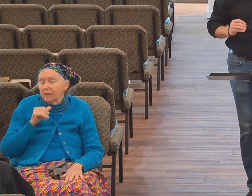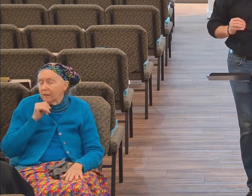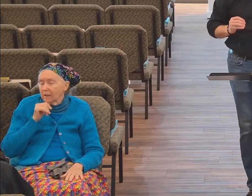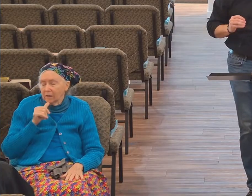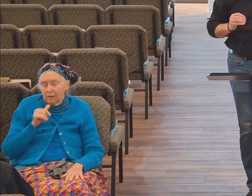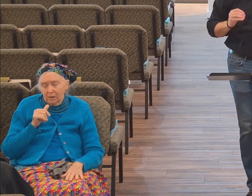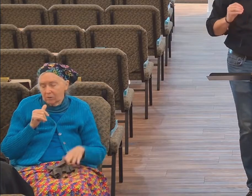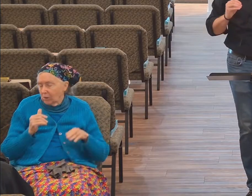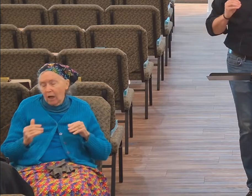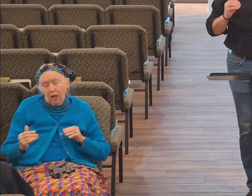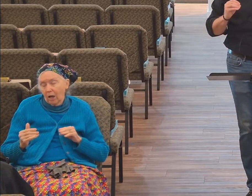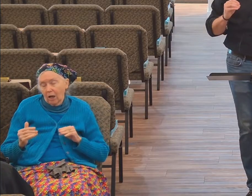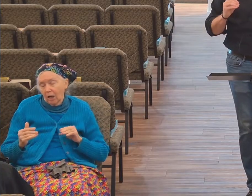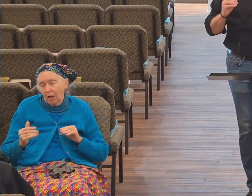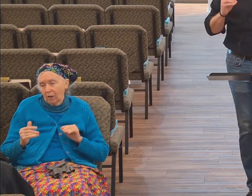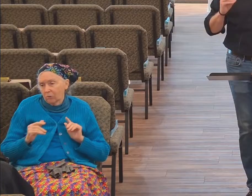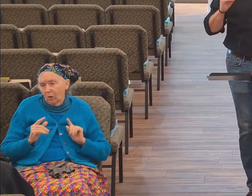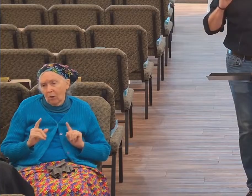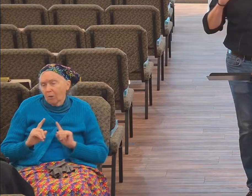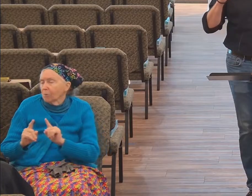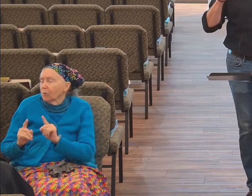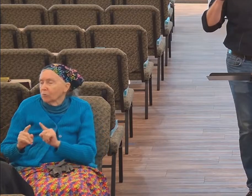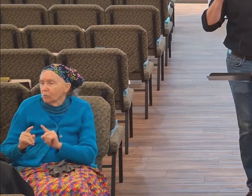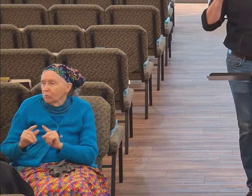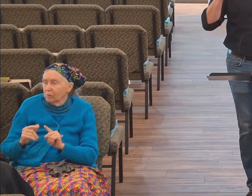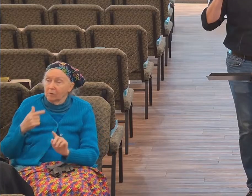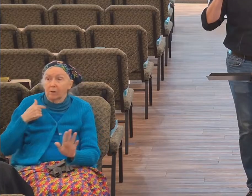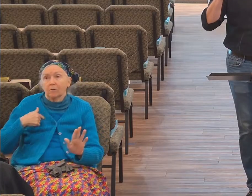we approached you, okay?